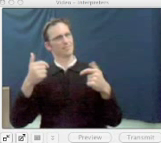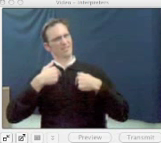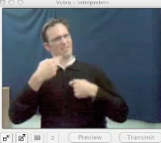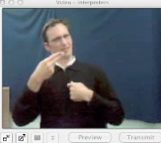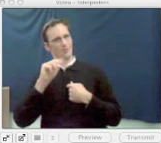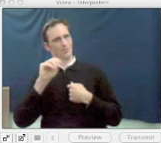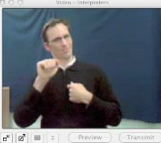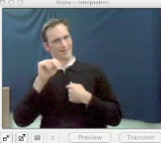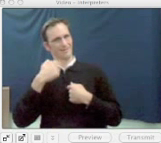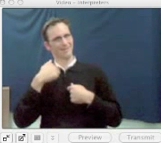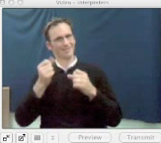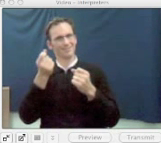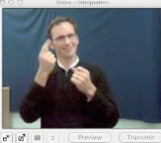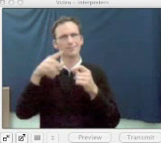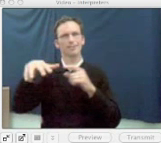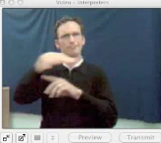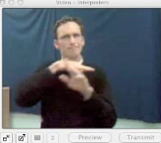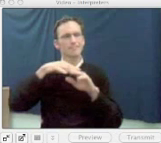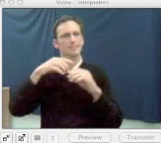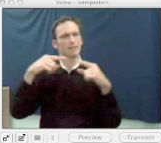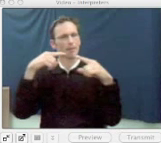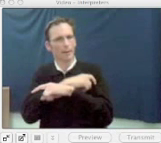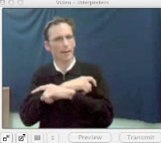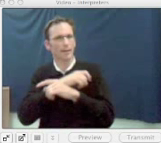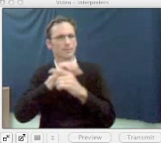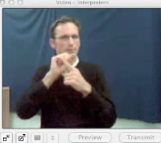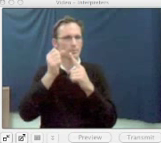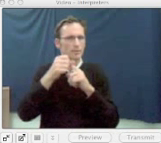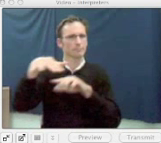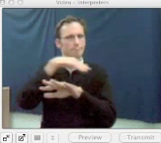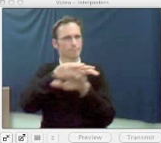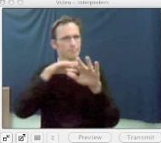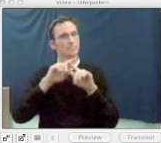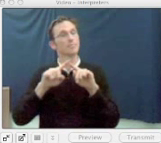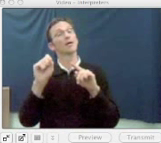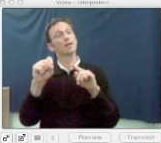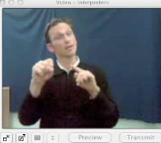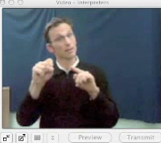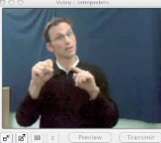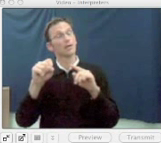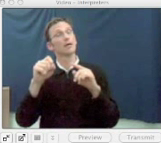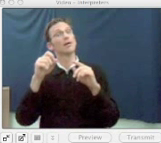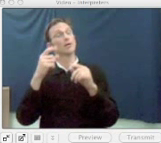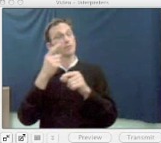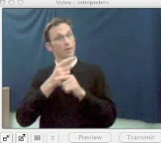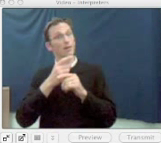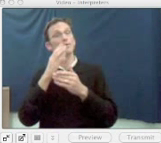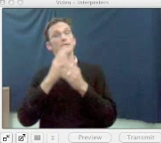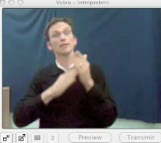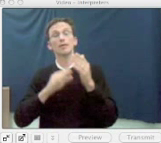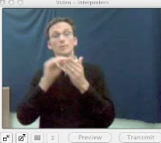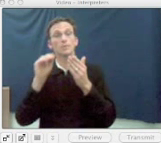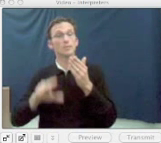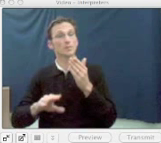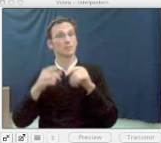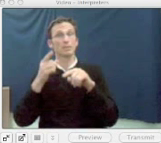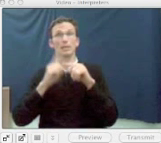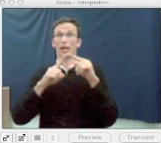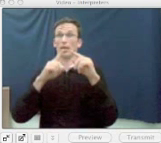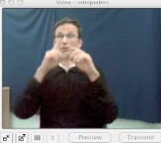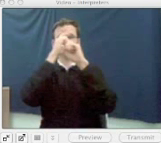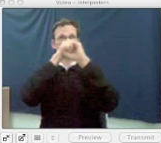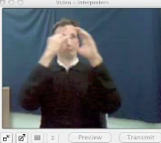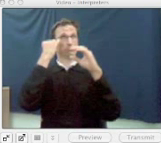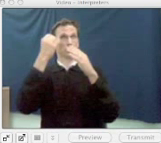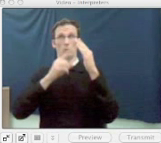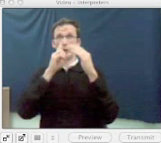complexities. But yes, beyond their own ability to conceptualize of those things, I would suggest exposing interpreters